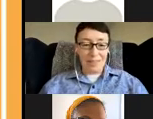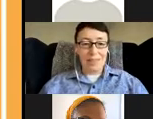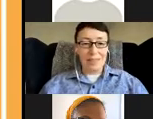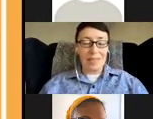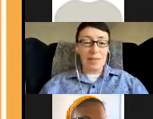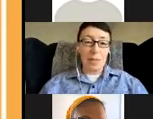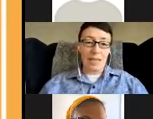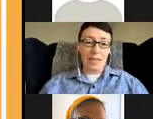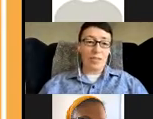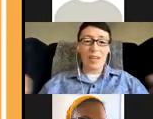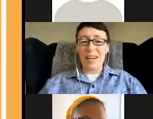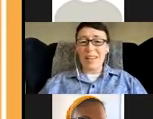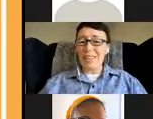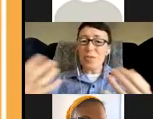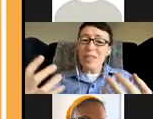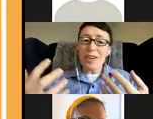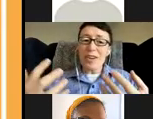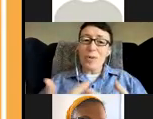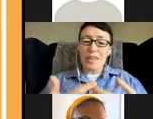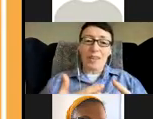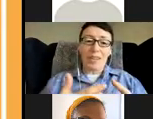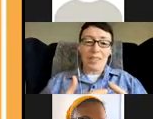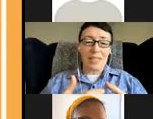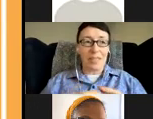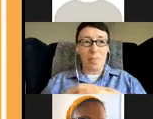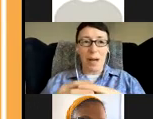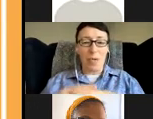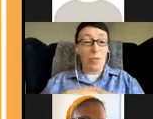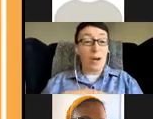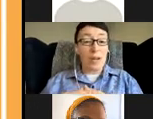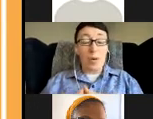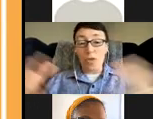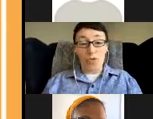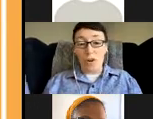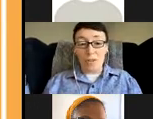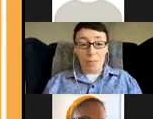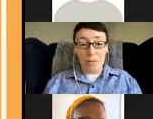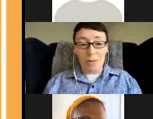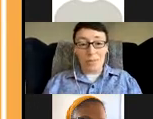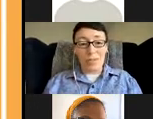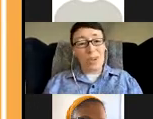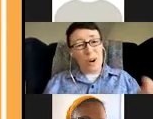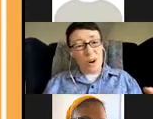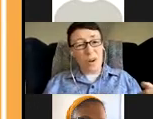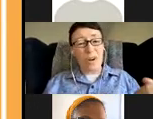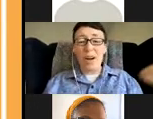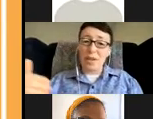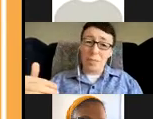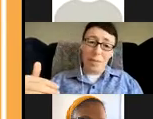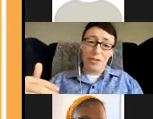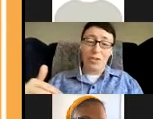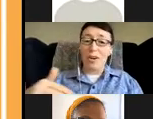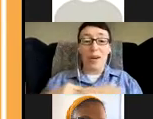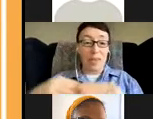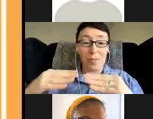affected means. And there's really no clinical consensus about what withdrawal symptoms are, how they could